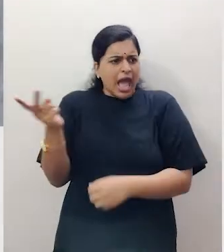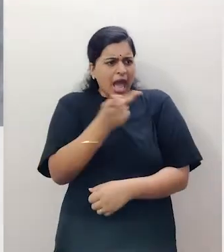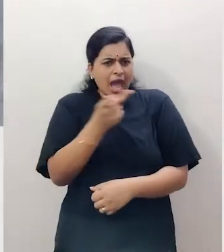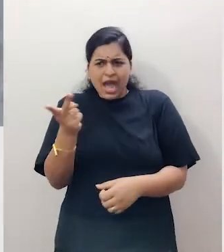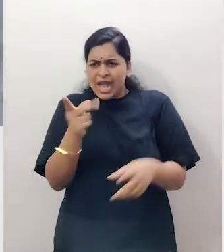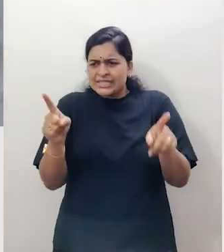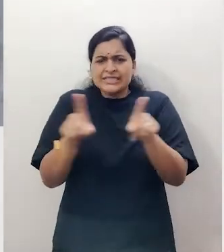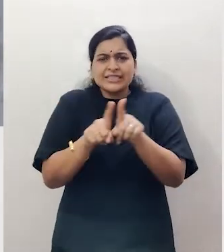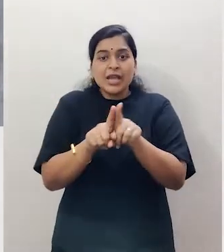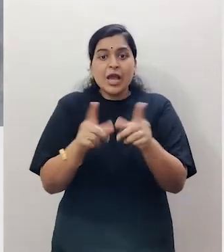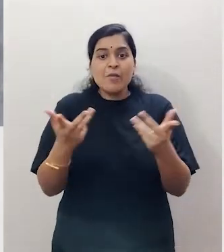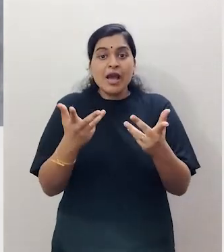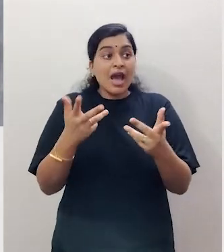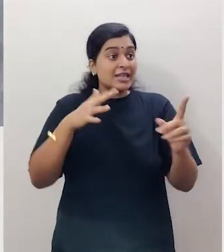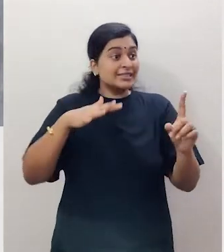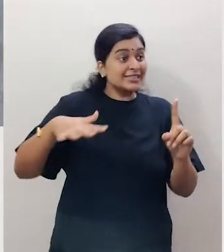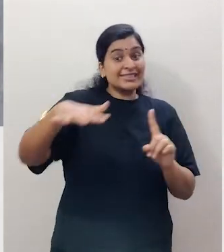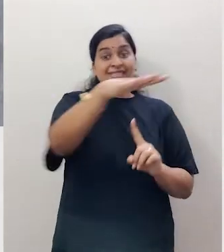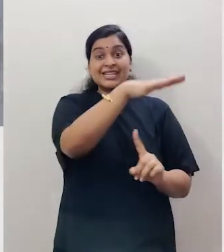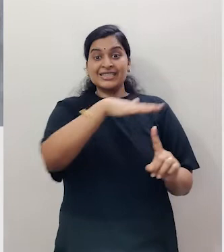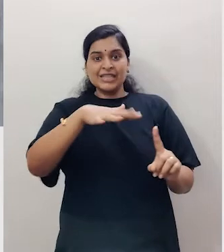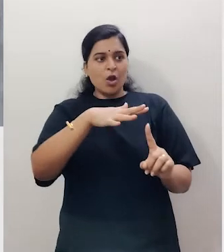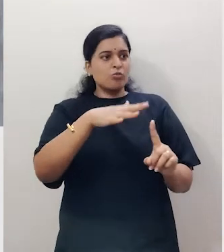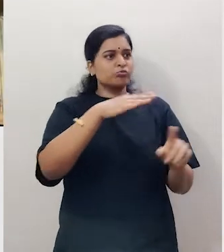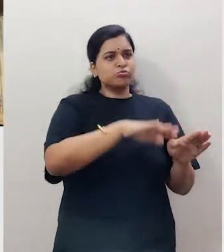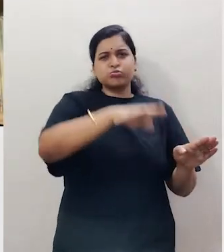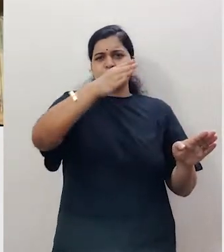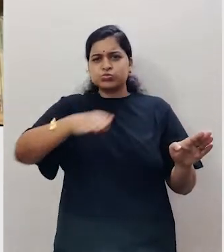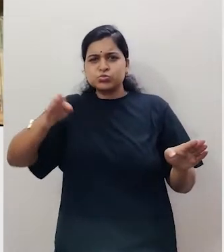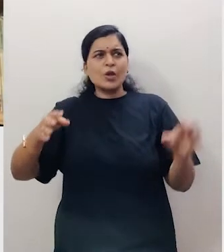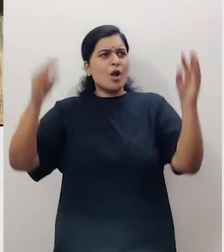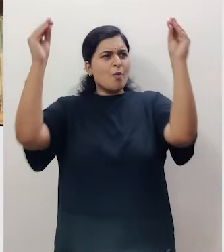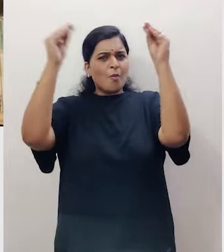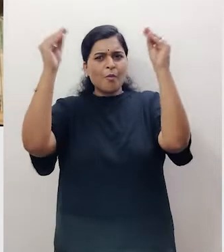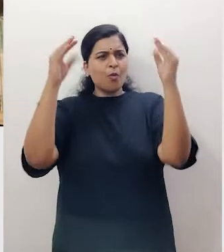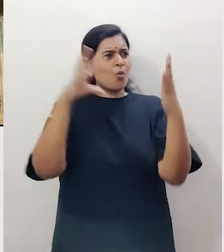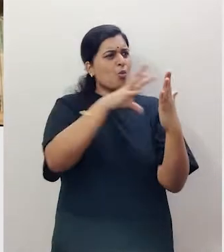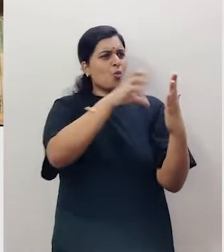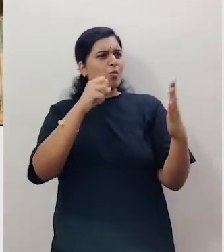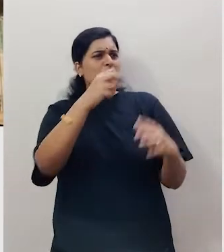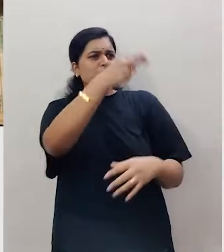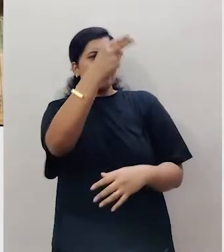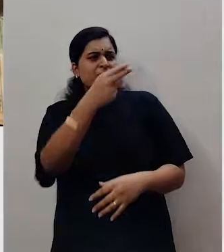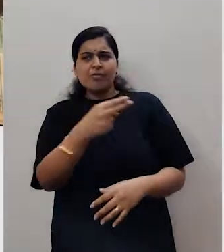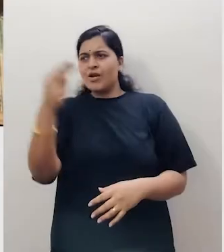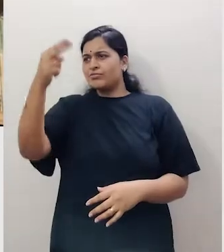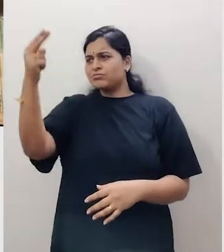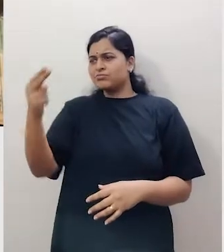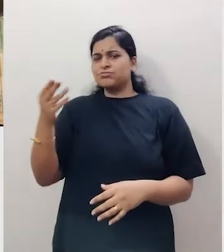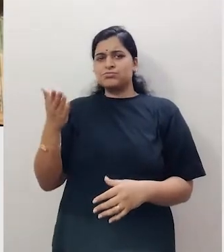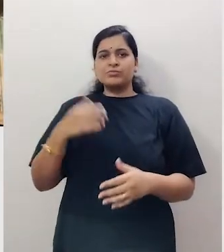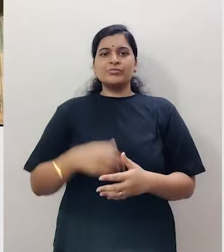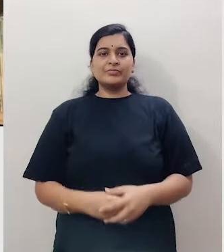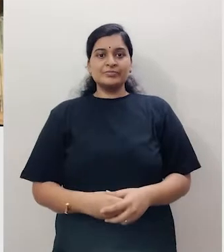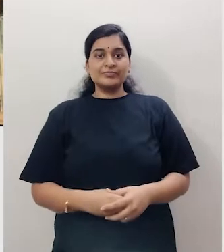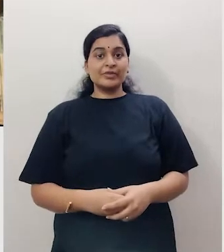they both use nature as an inspiration as well as a medium. The inspiration from folk art took a new form, with the structures